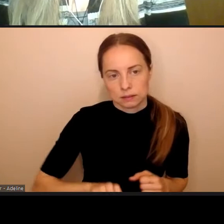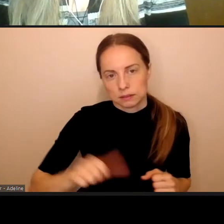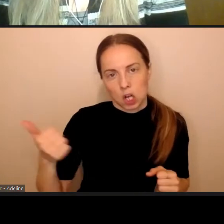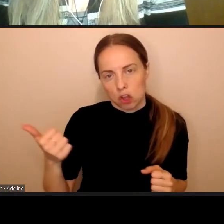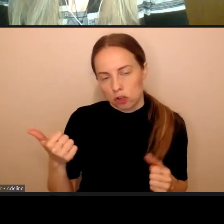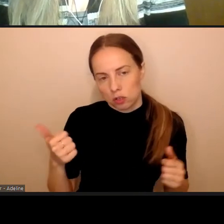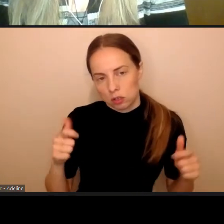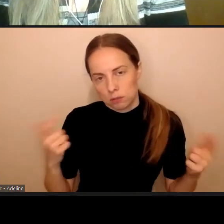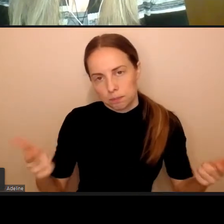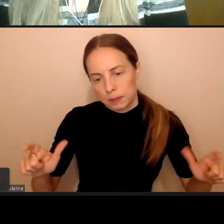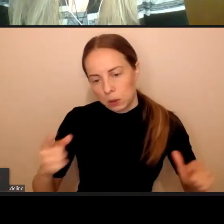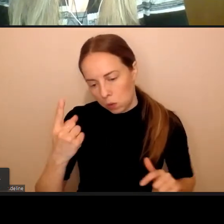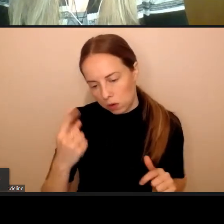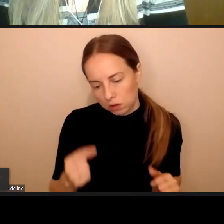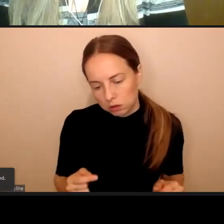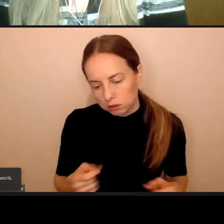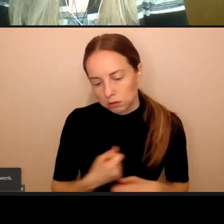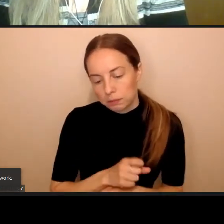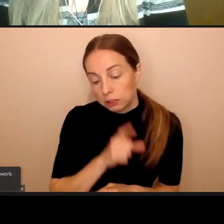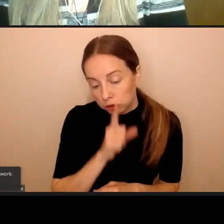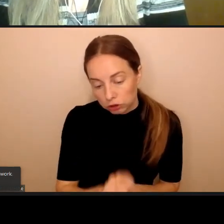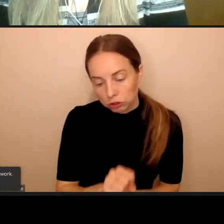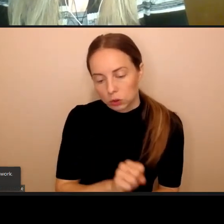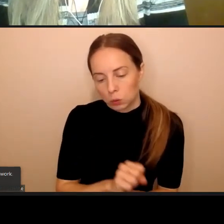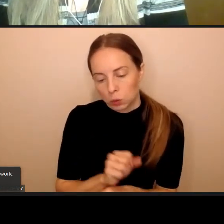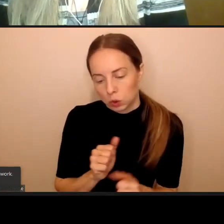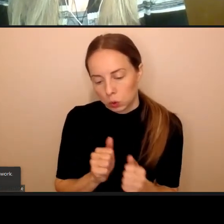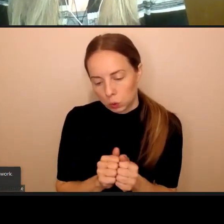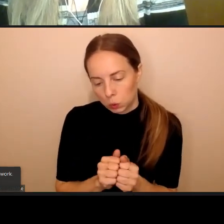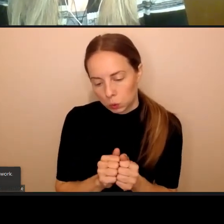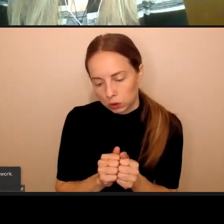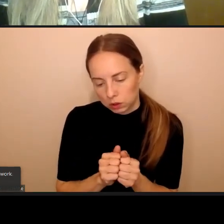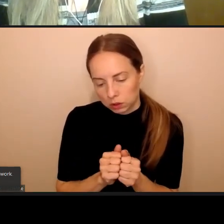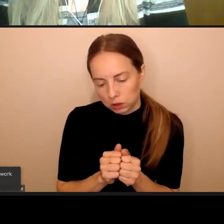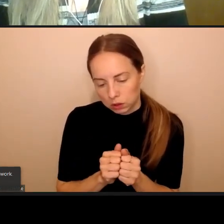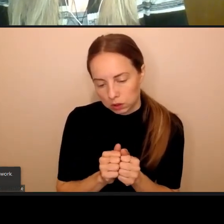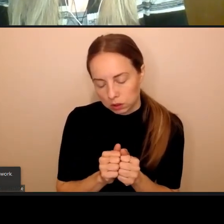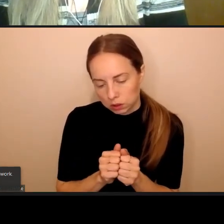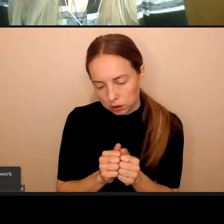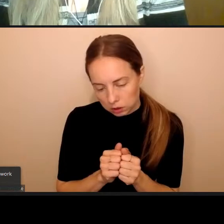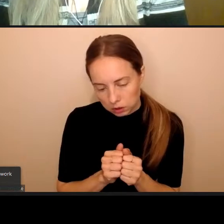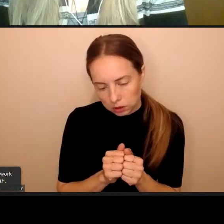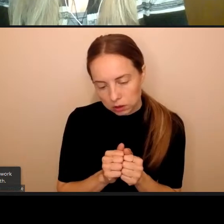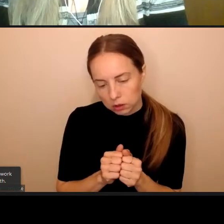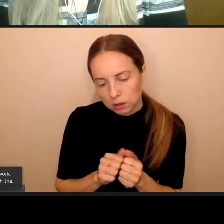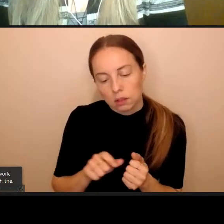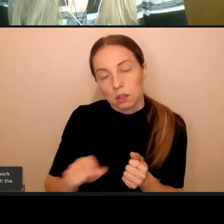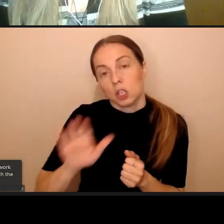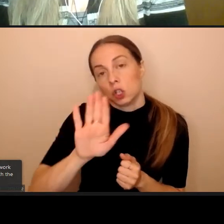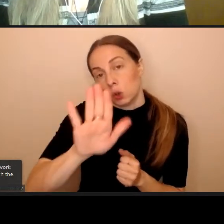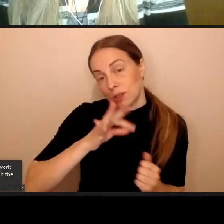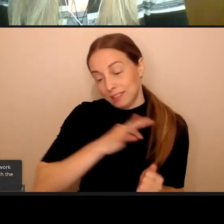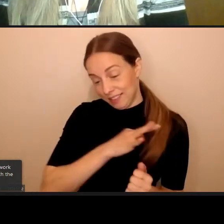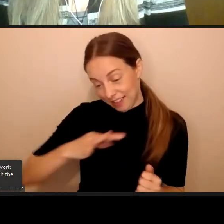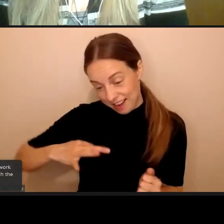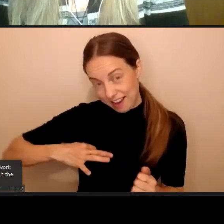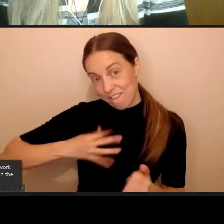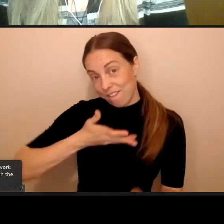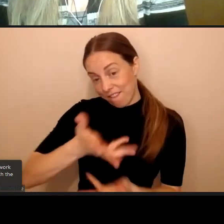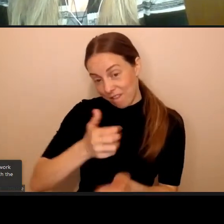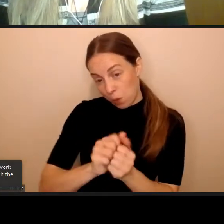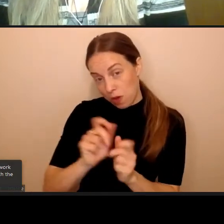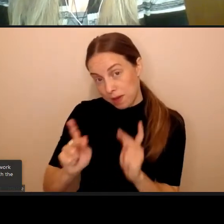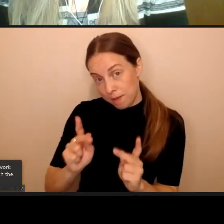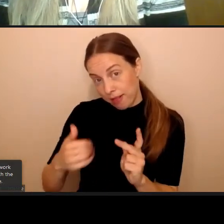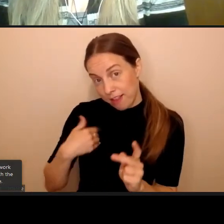is make sure and work with your staff who would be interacting with the individuals with disabilities,